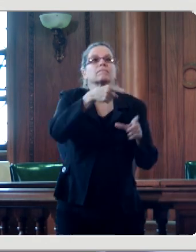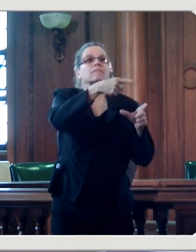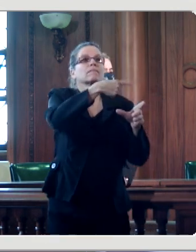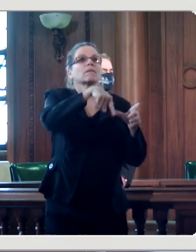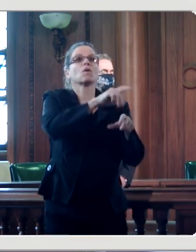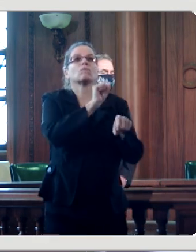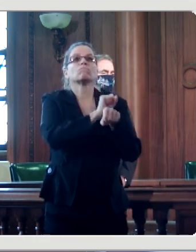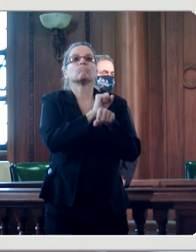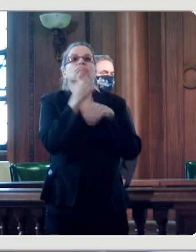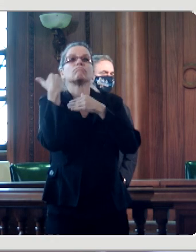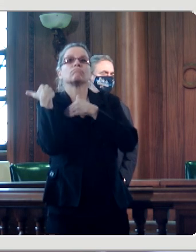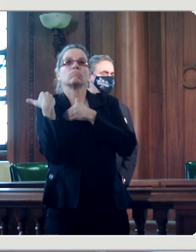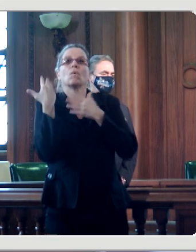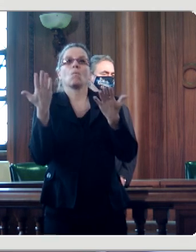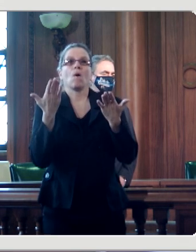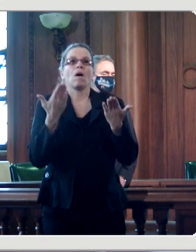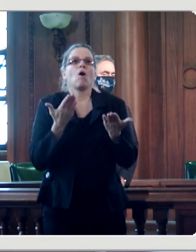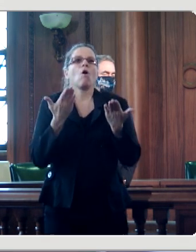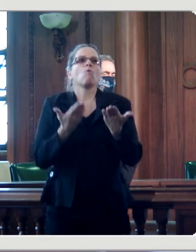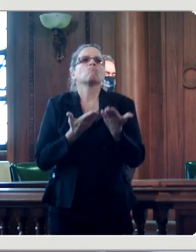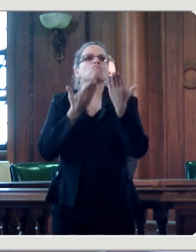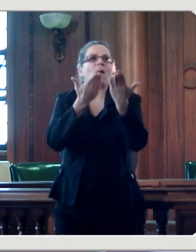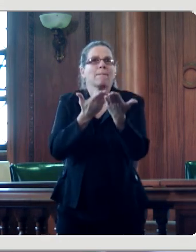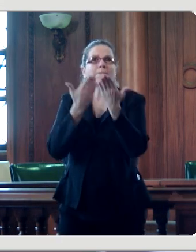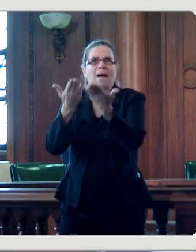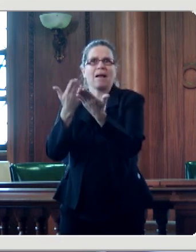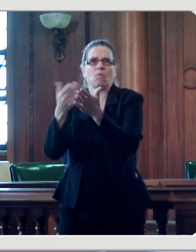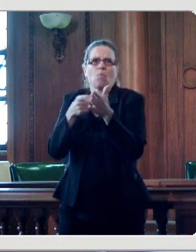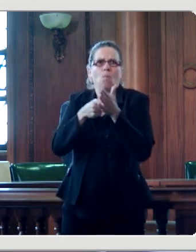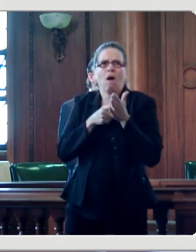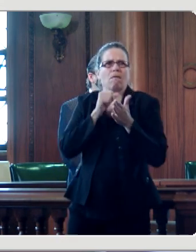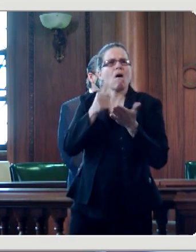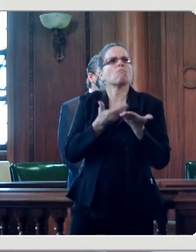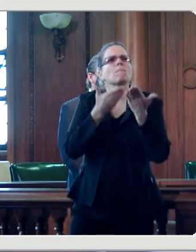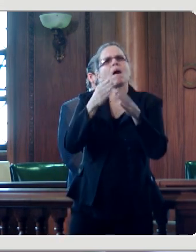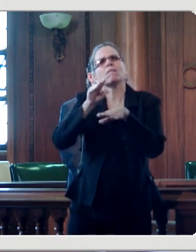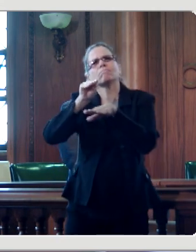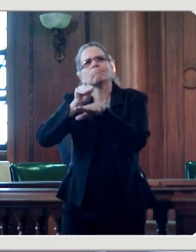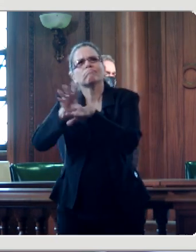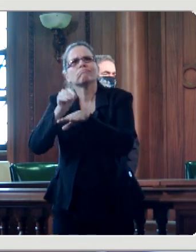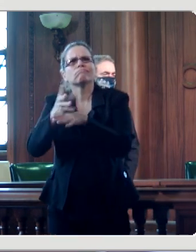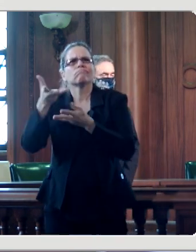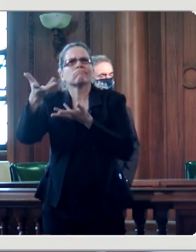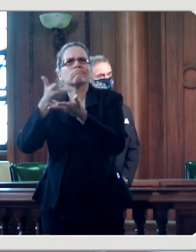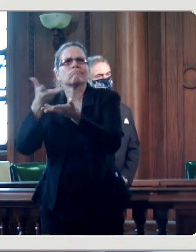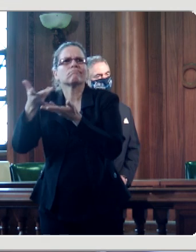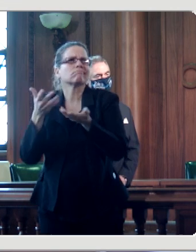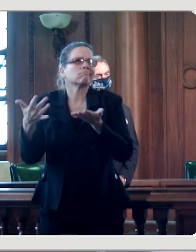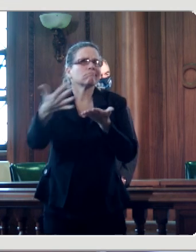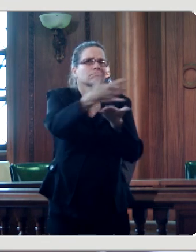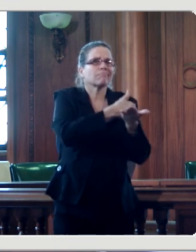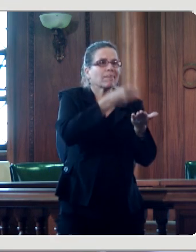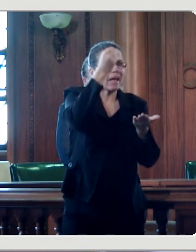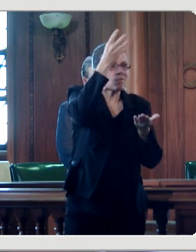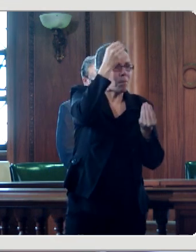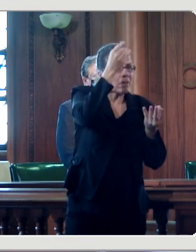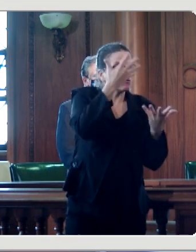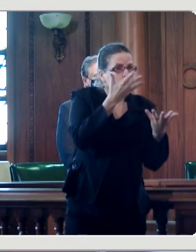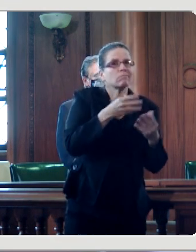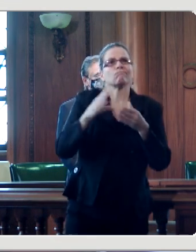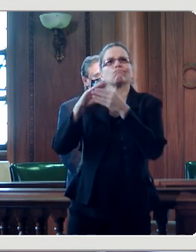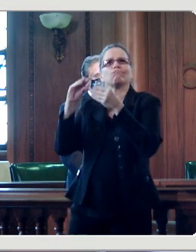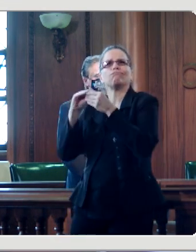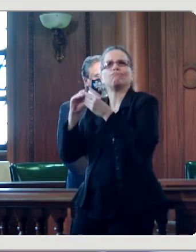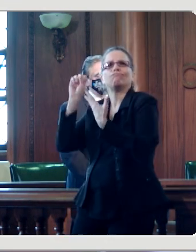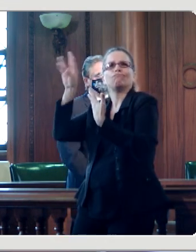to mandate. But in order to do that, we want to give you all of the facts that you need to make decisions, and